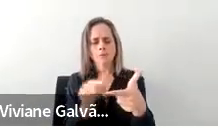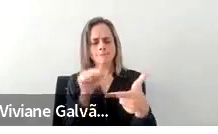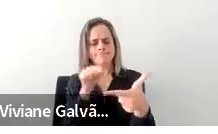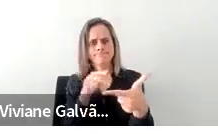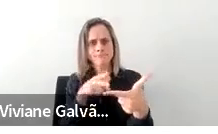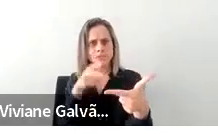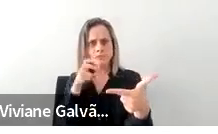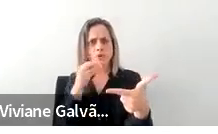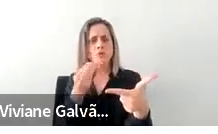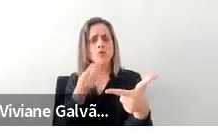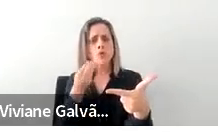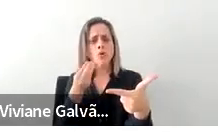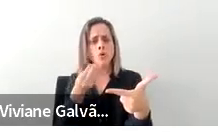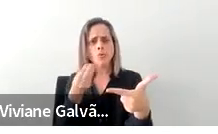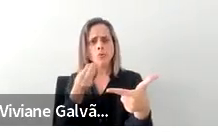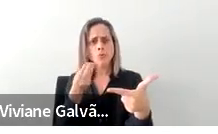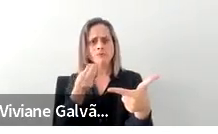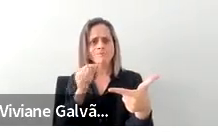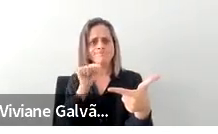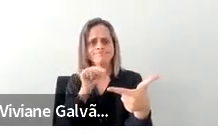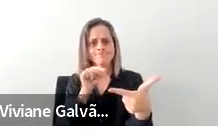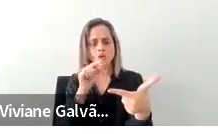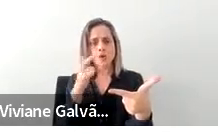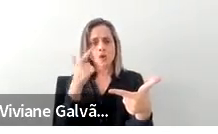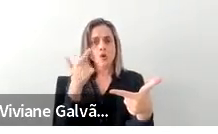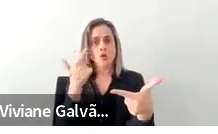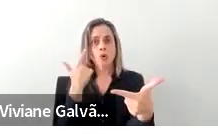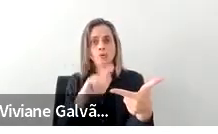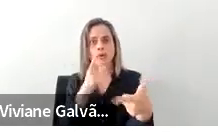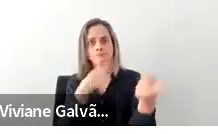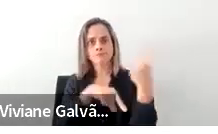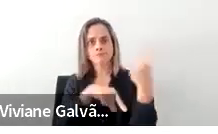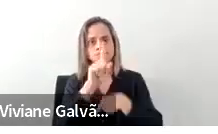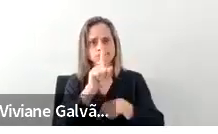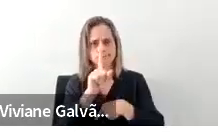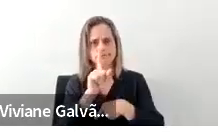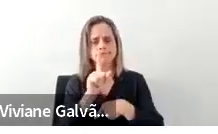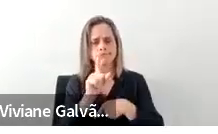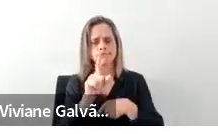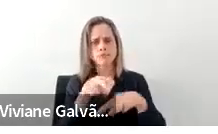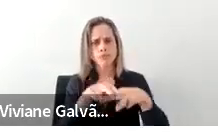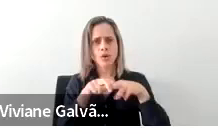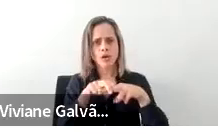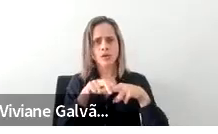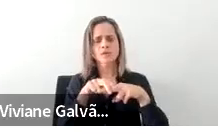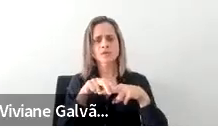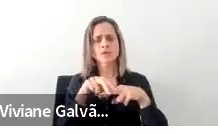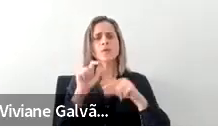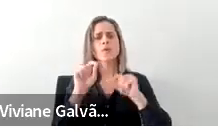Namely, that of the absurd forms that capitalist production takes. How does he escape from that?